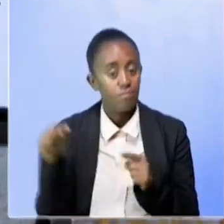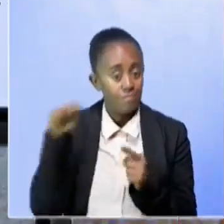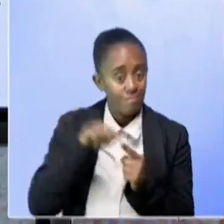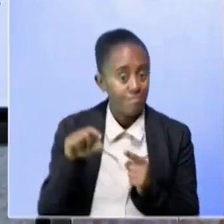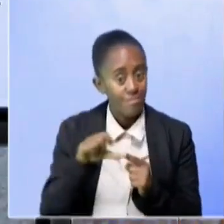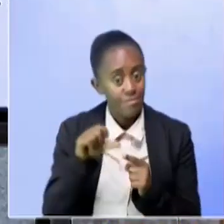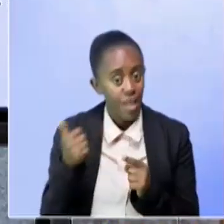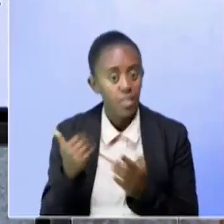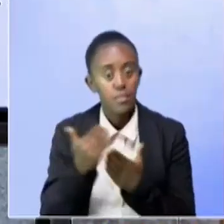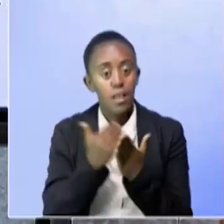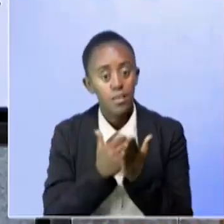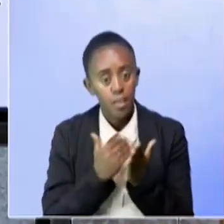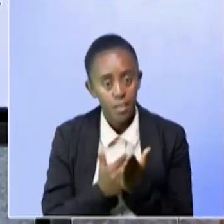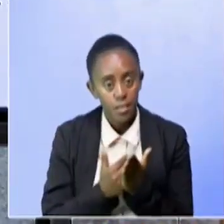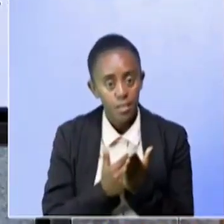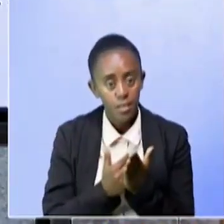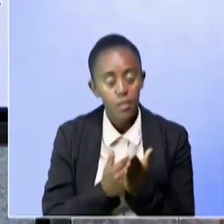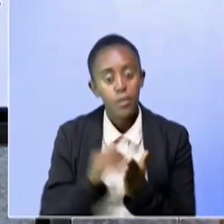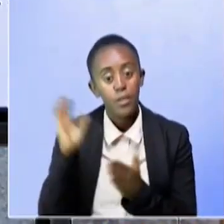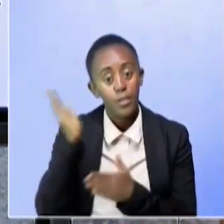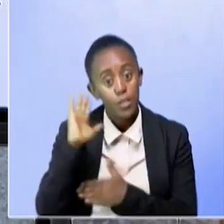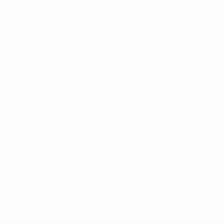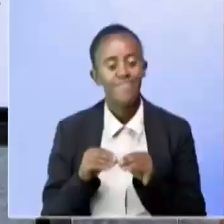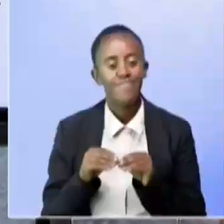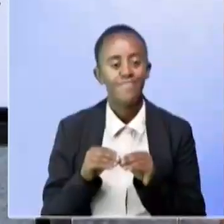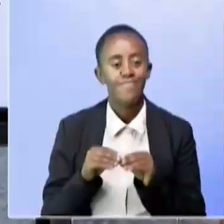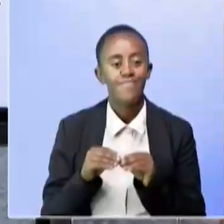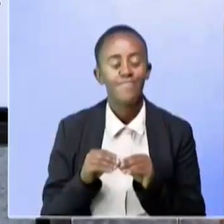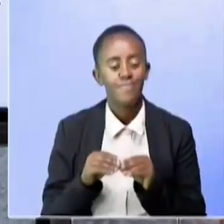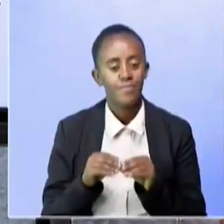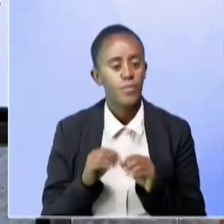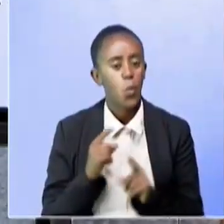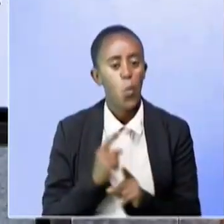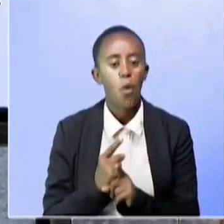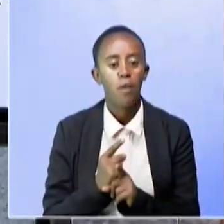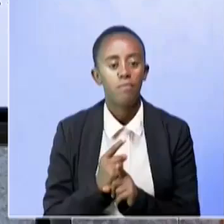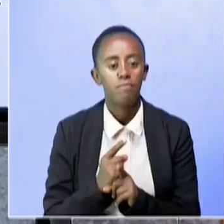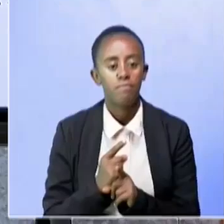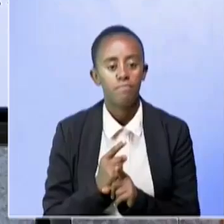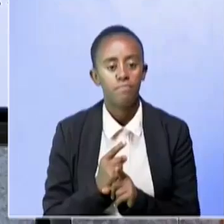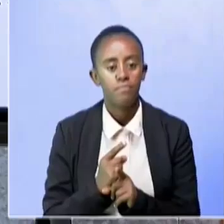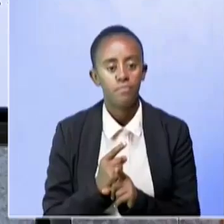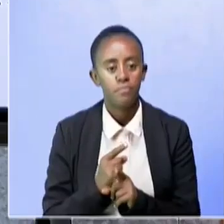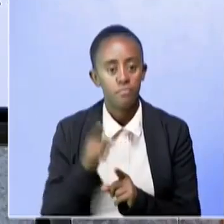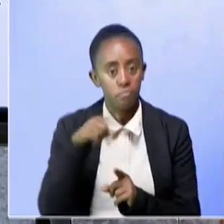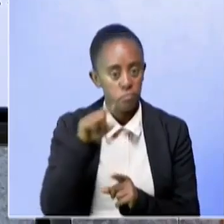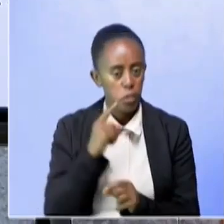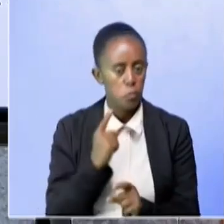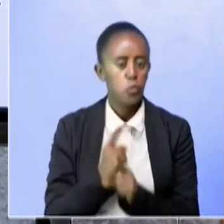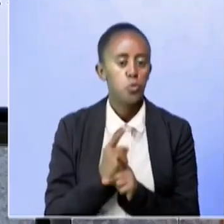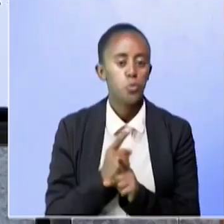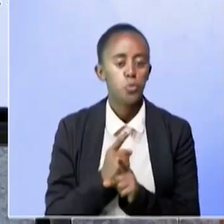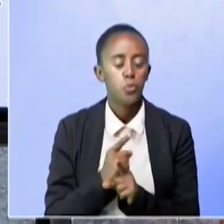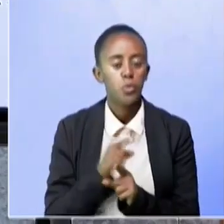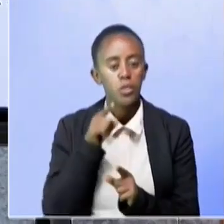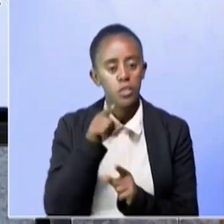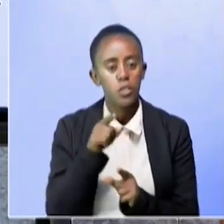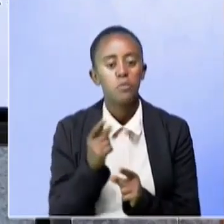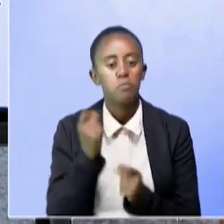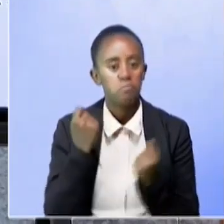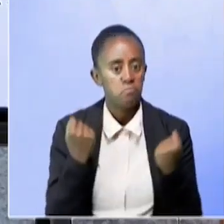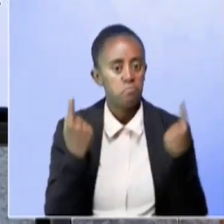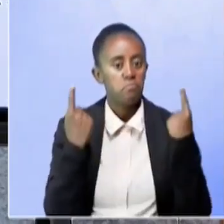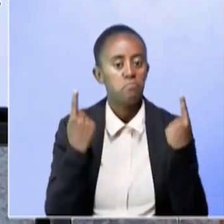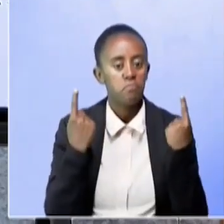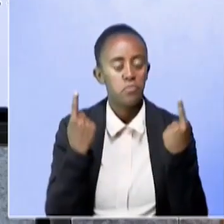the next lesson, see you, everybody. All right. I'm sure that you have understood